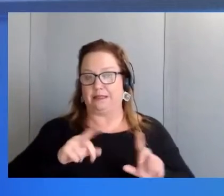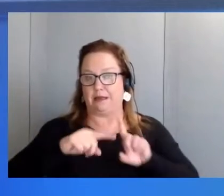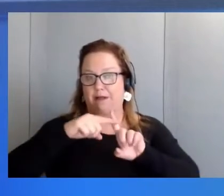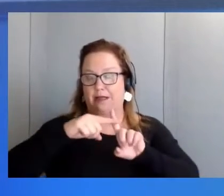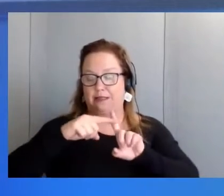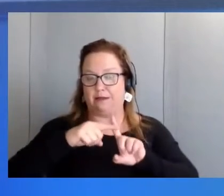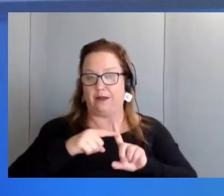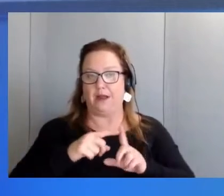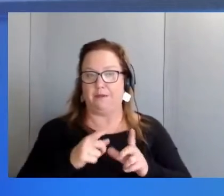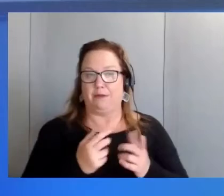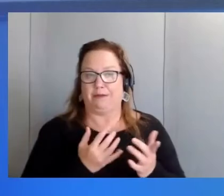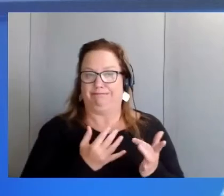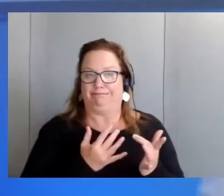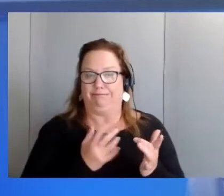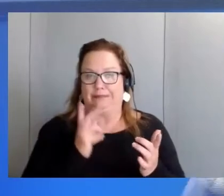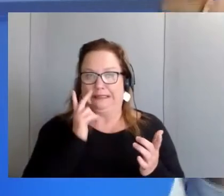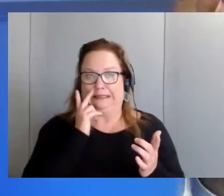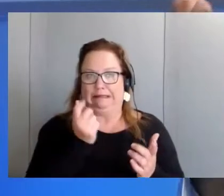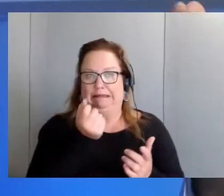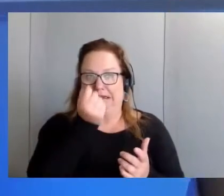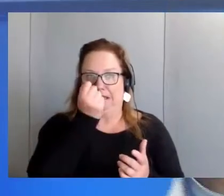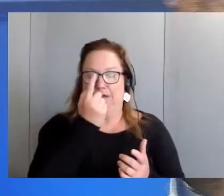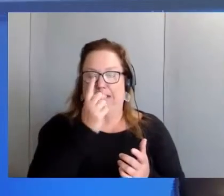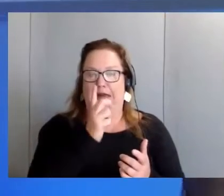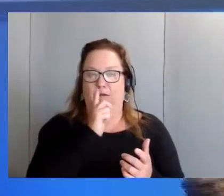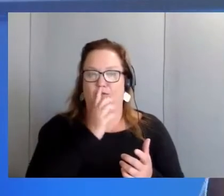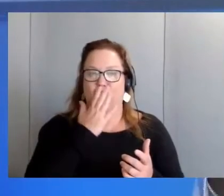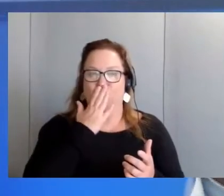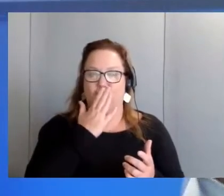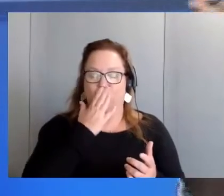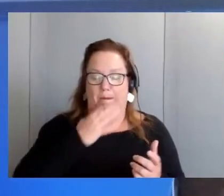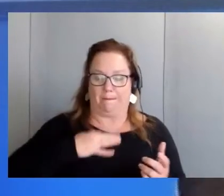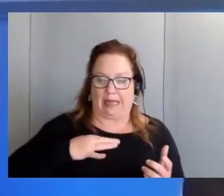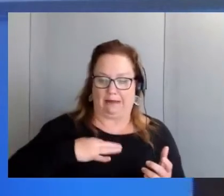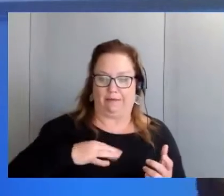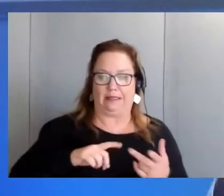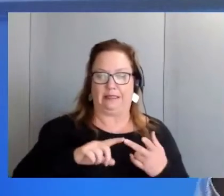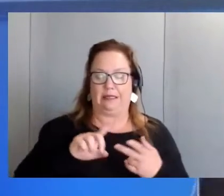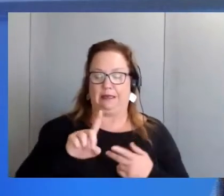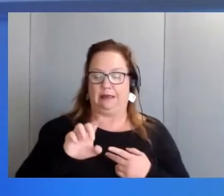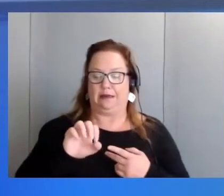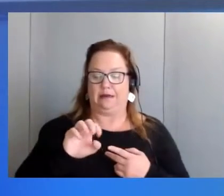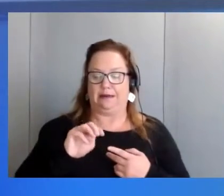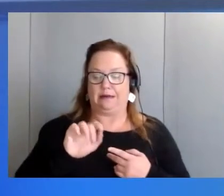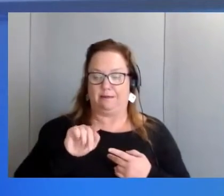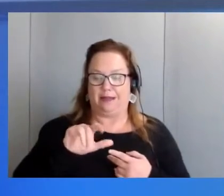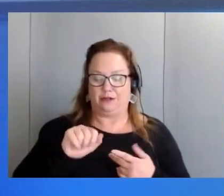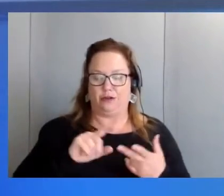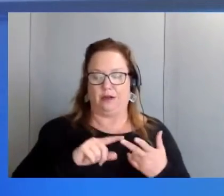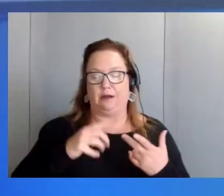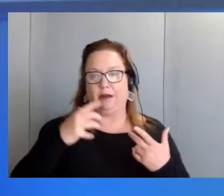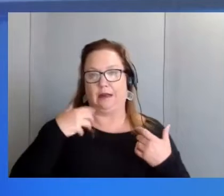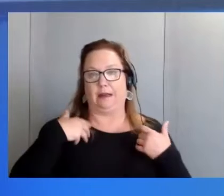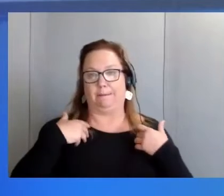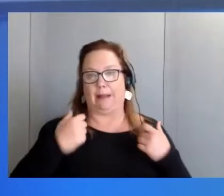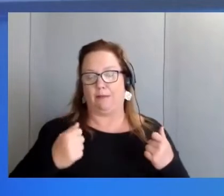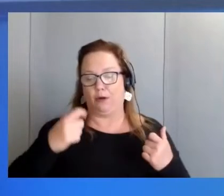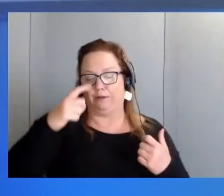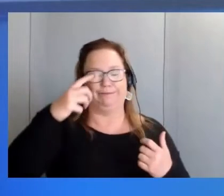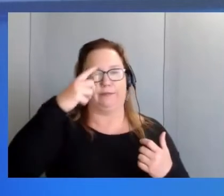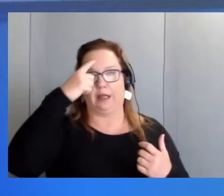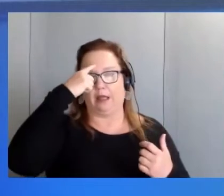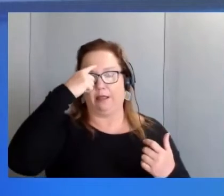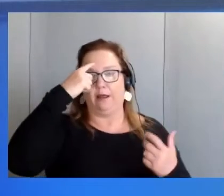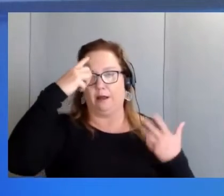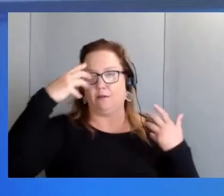have a long way to go to translate that into real benefits in dementia and outcomes like memory and thinking. So it's an